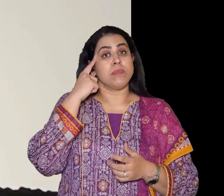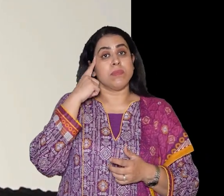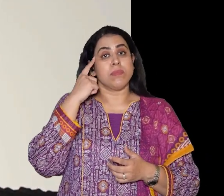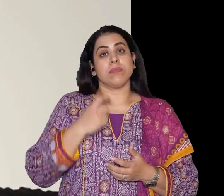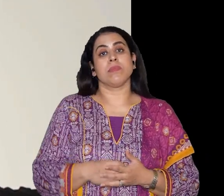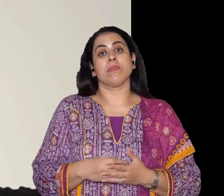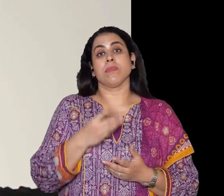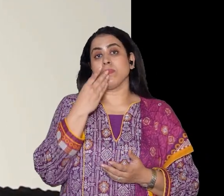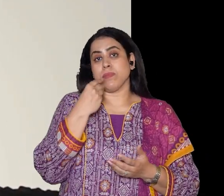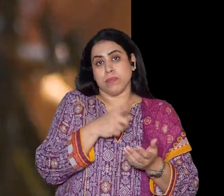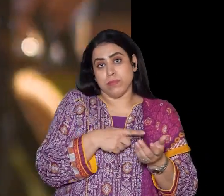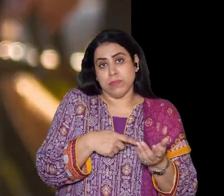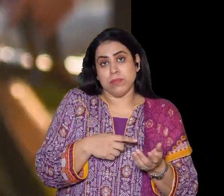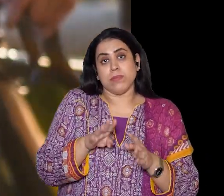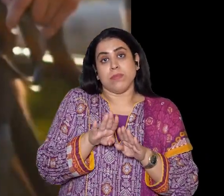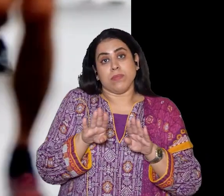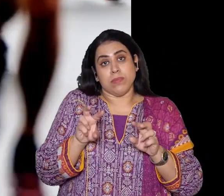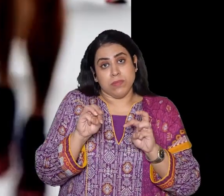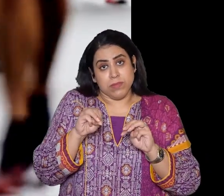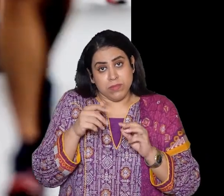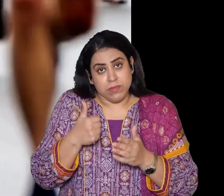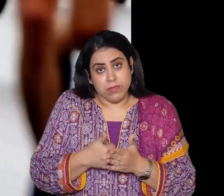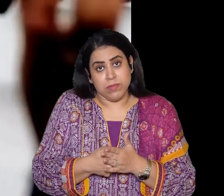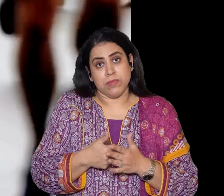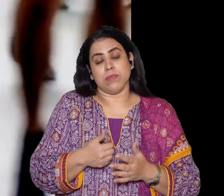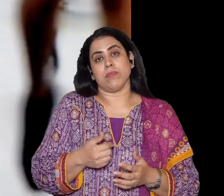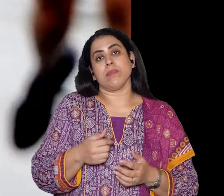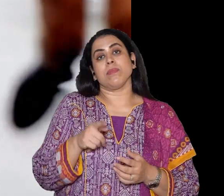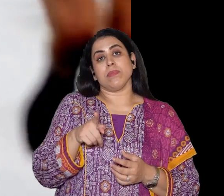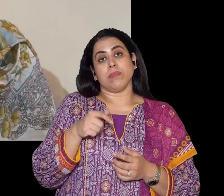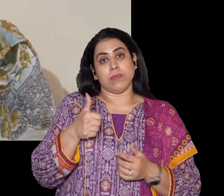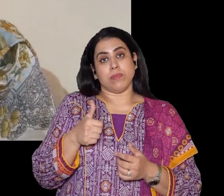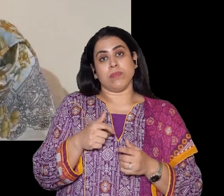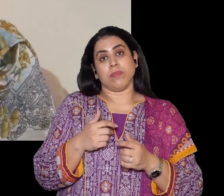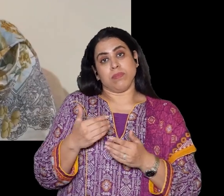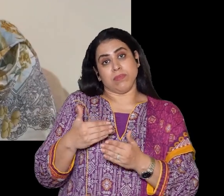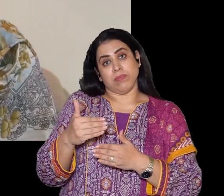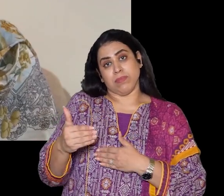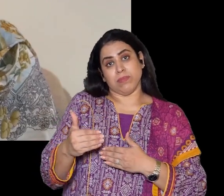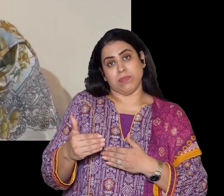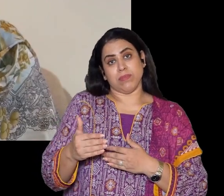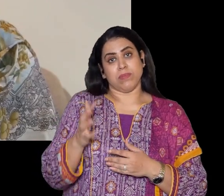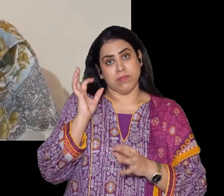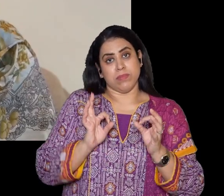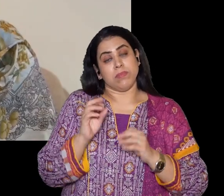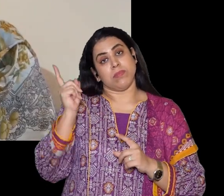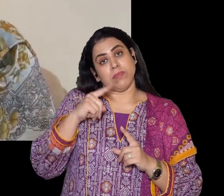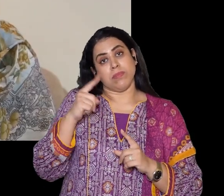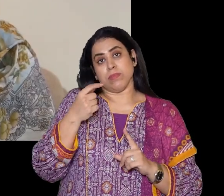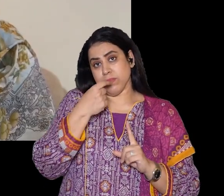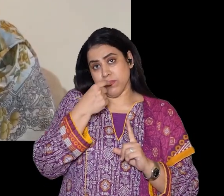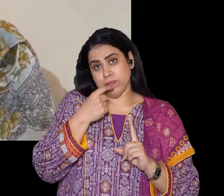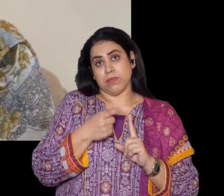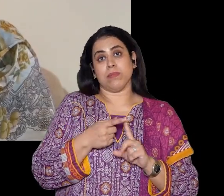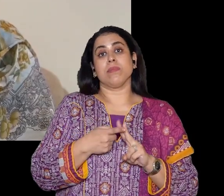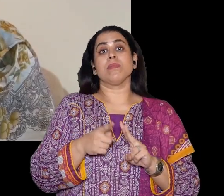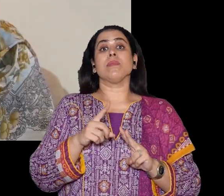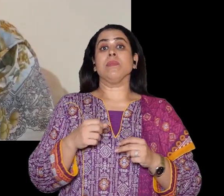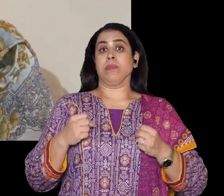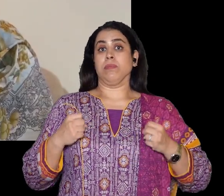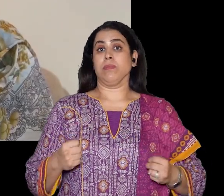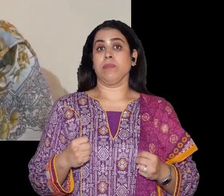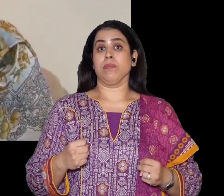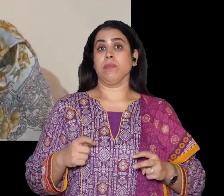Remember, diabetic management and prevention requires a provocative approach. Regular checkups, a